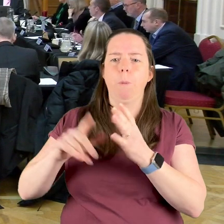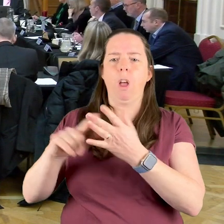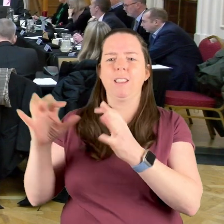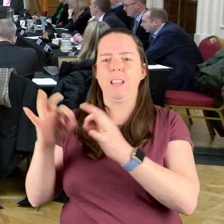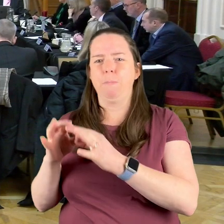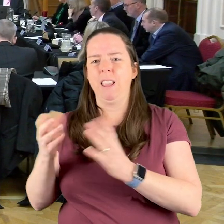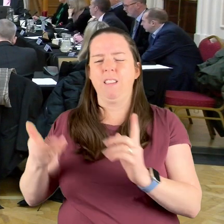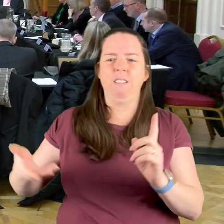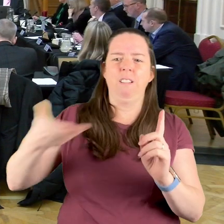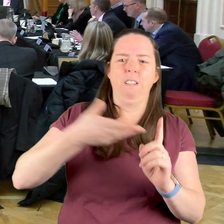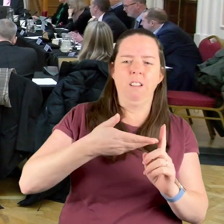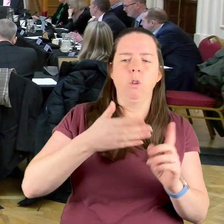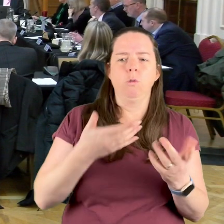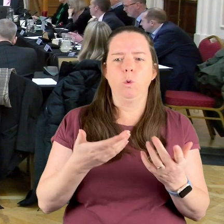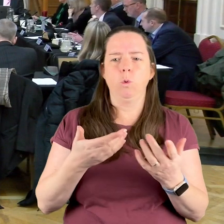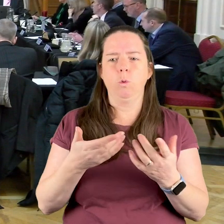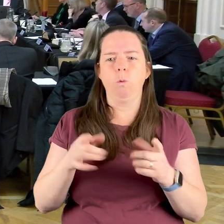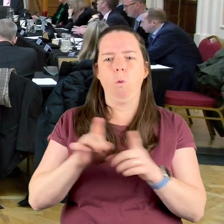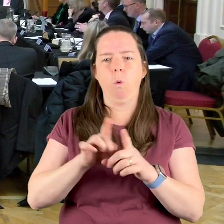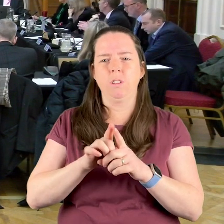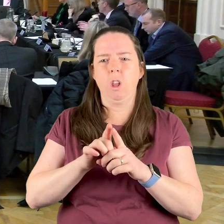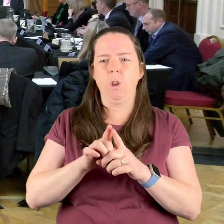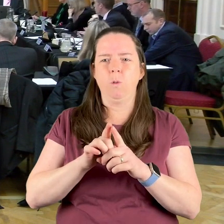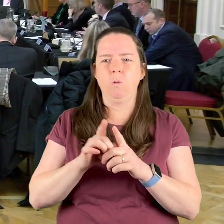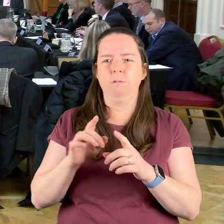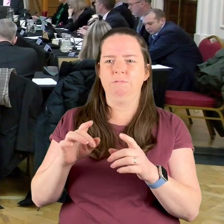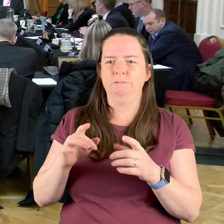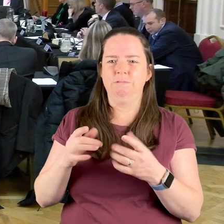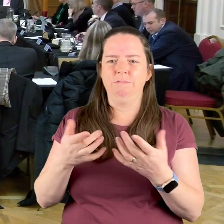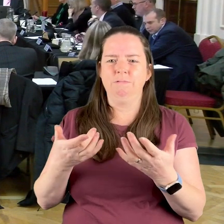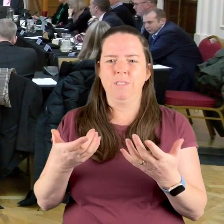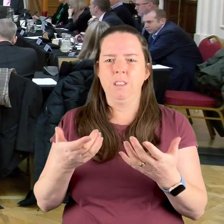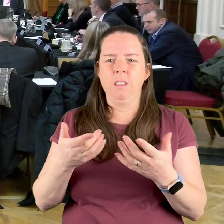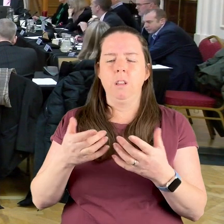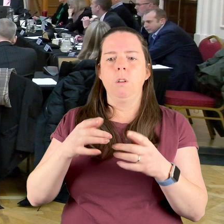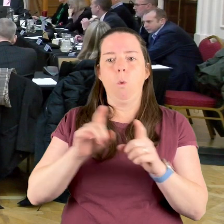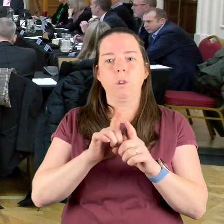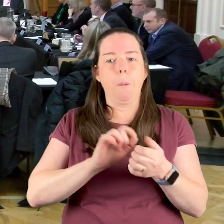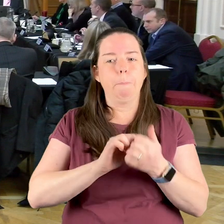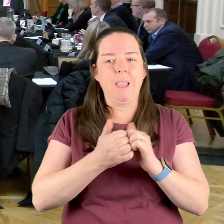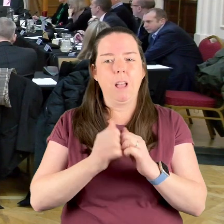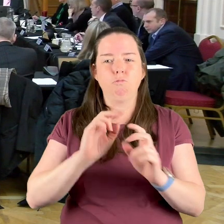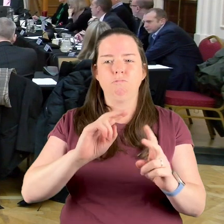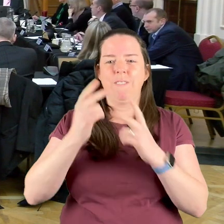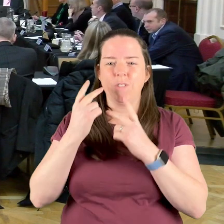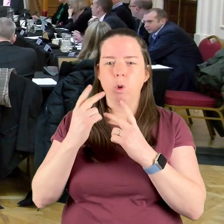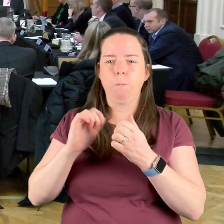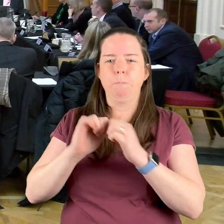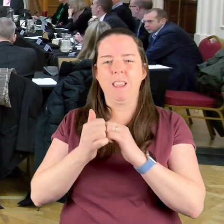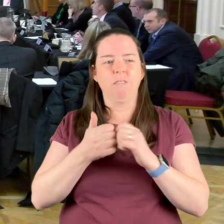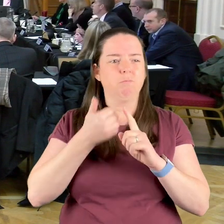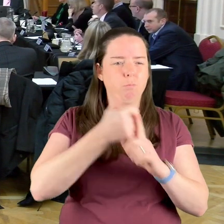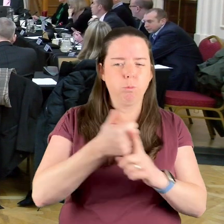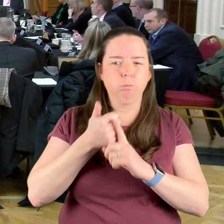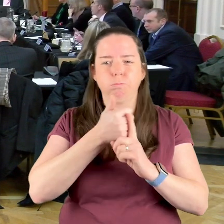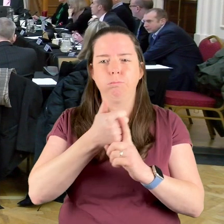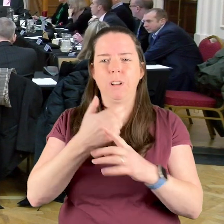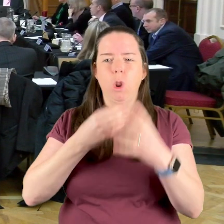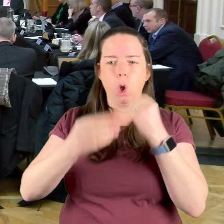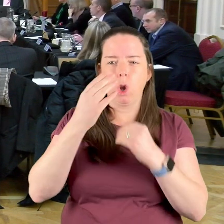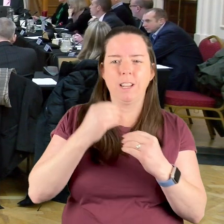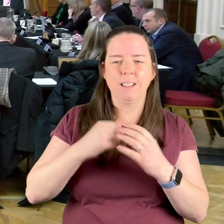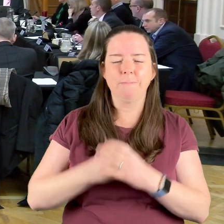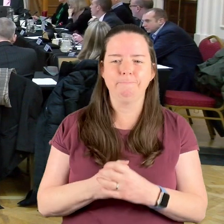of requirements from an ICB separate to those that we're creating ourselves. But a bit about peer review and